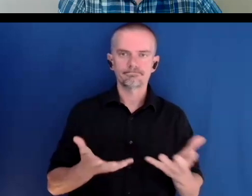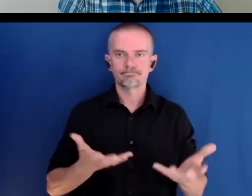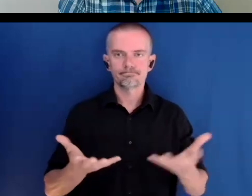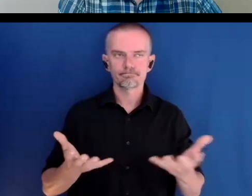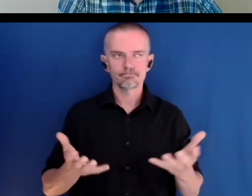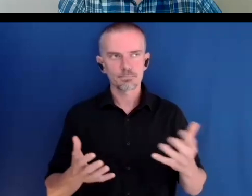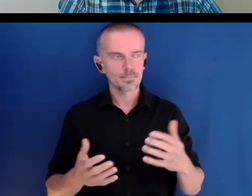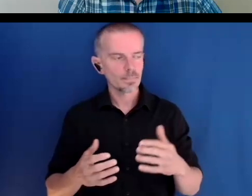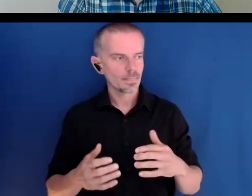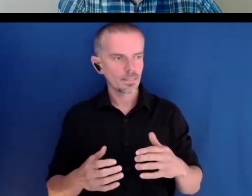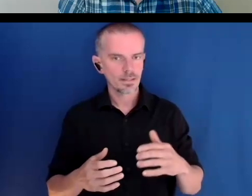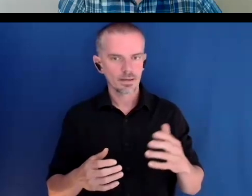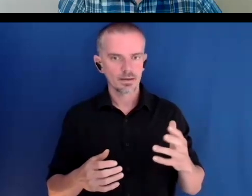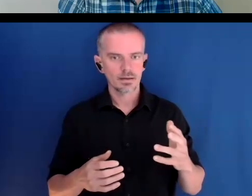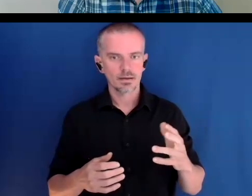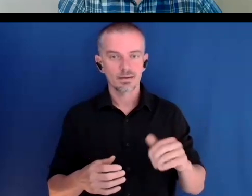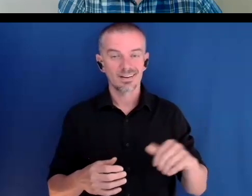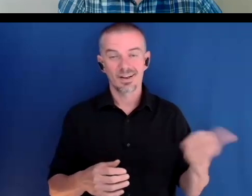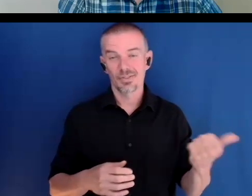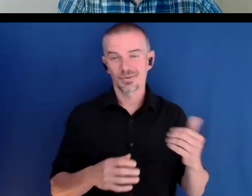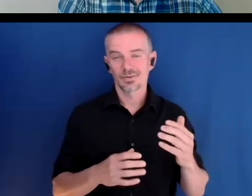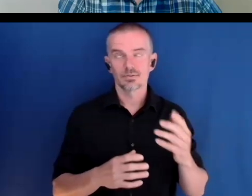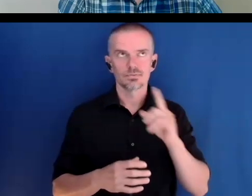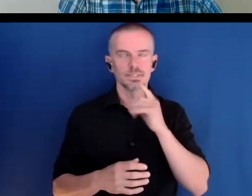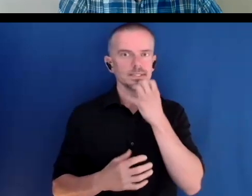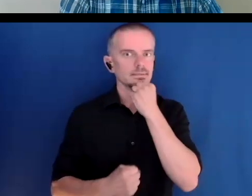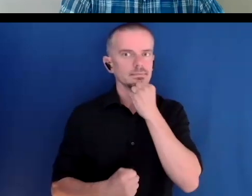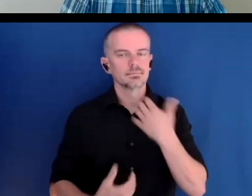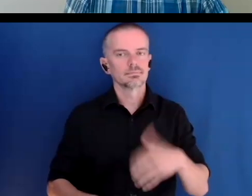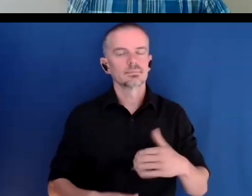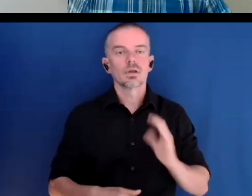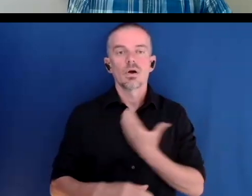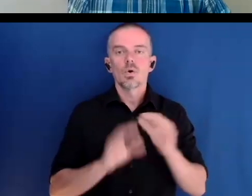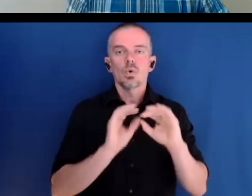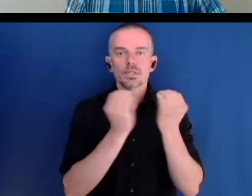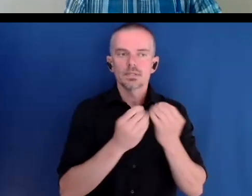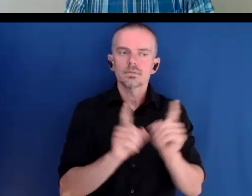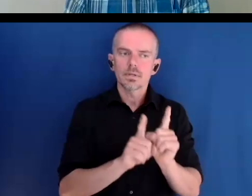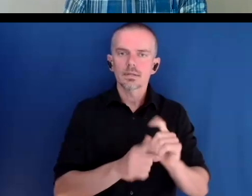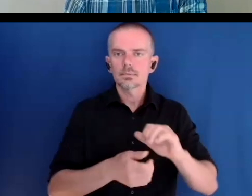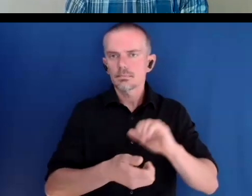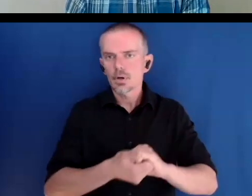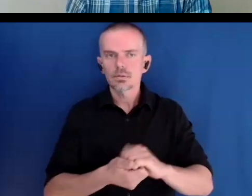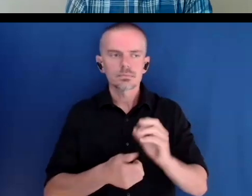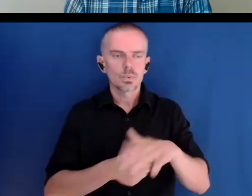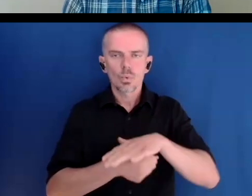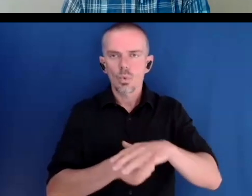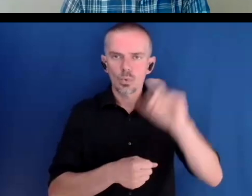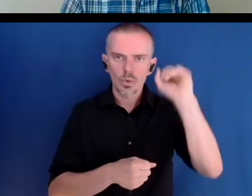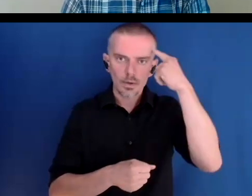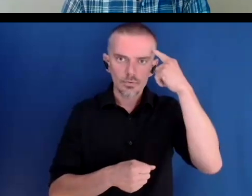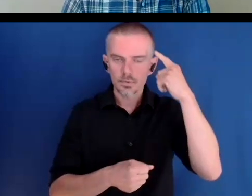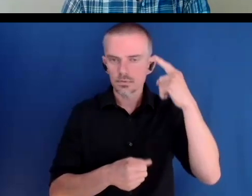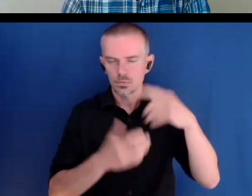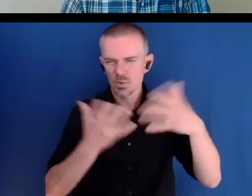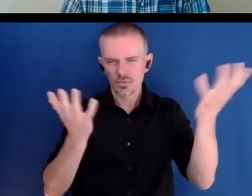I would say as a third incredibly valuable thing is that our organizations as partners, or whether it's local governments, that we stay whole,